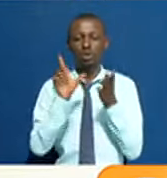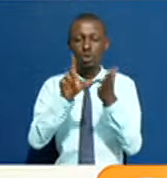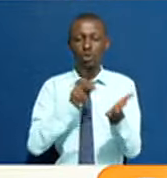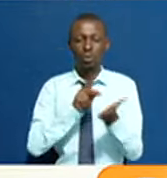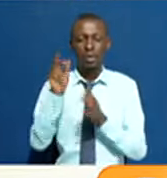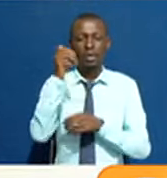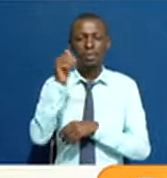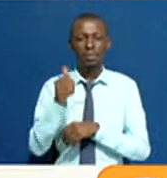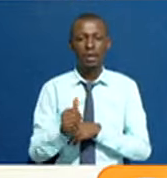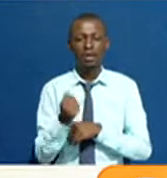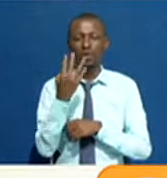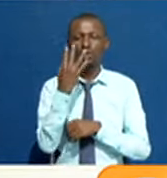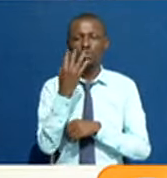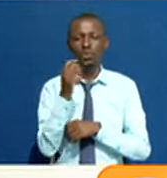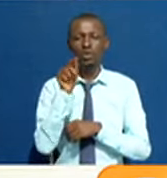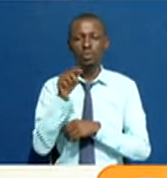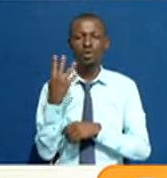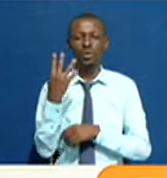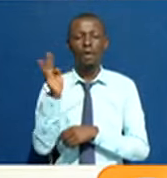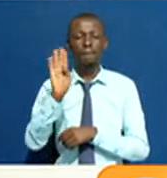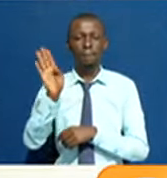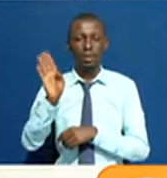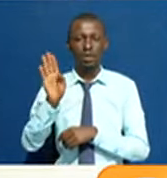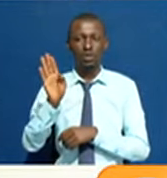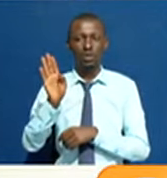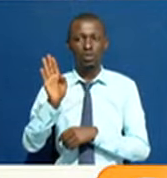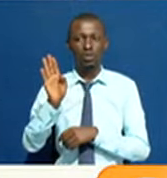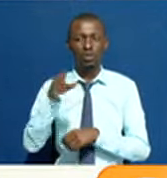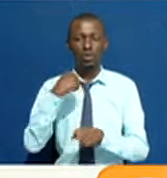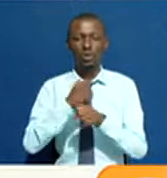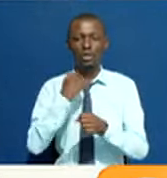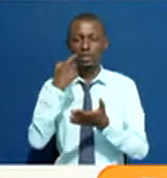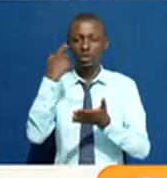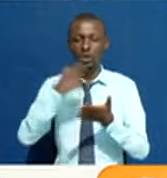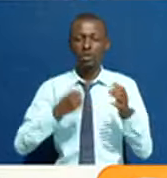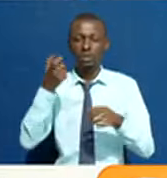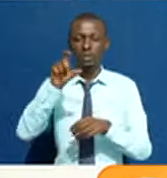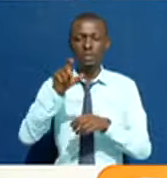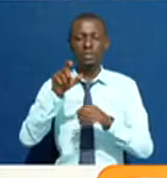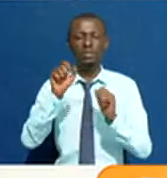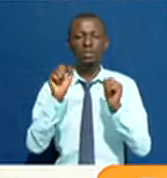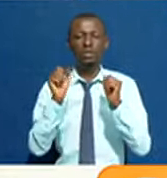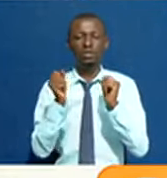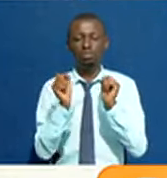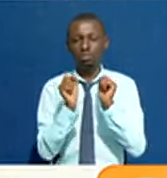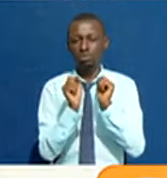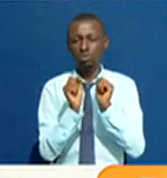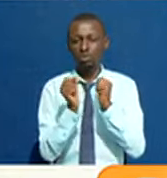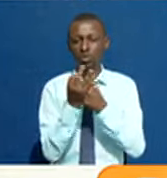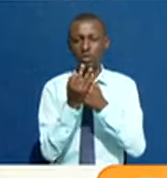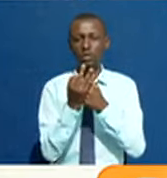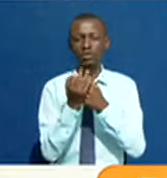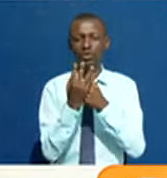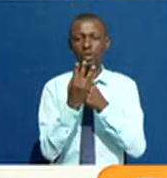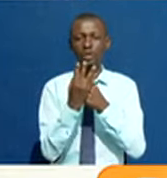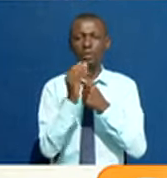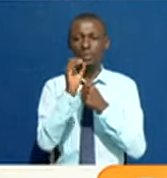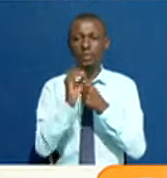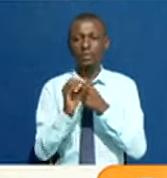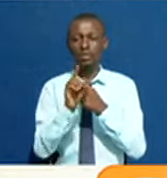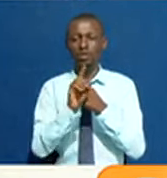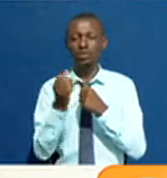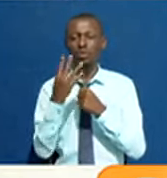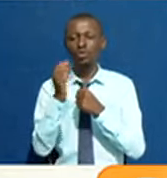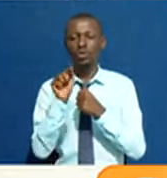of 40.4 billion shillings. Operating costs rose 48% to 40.4 billion shillings due to